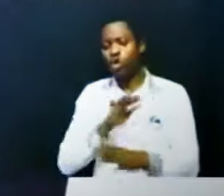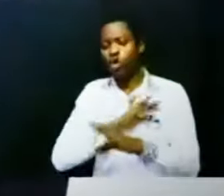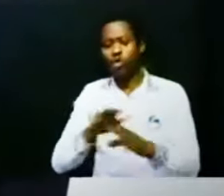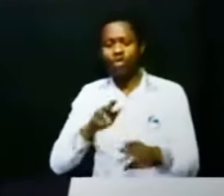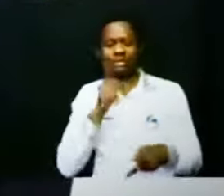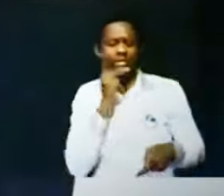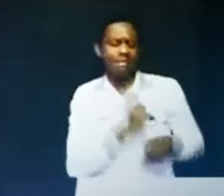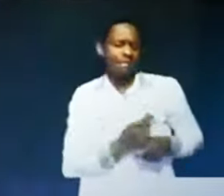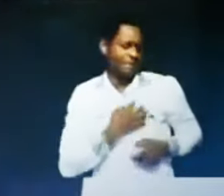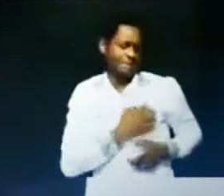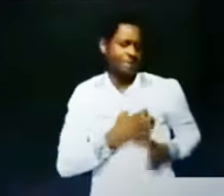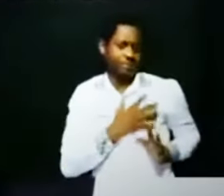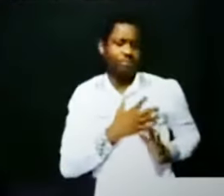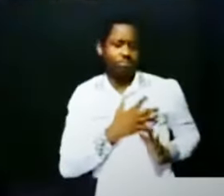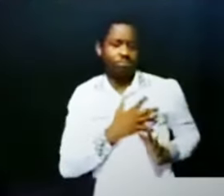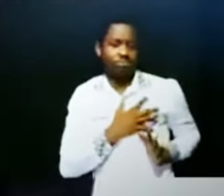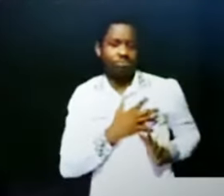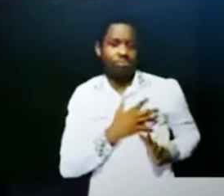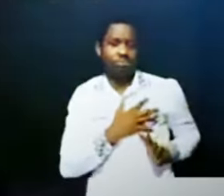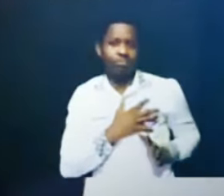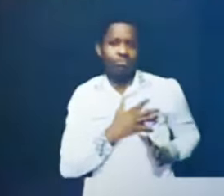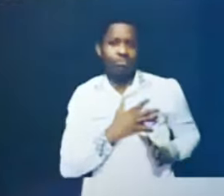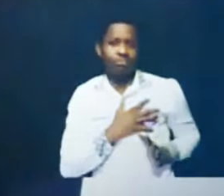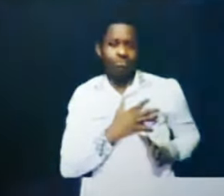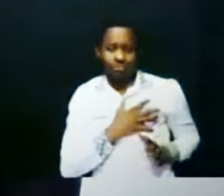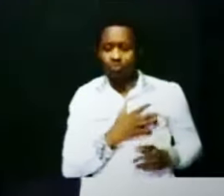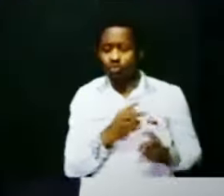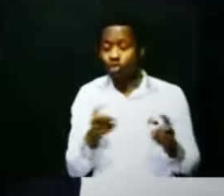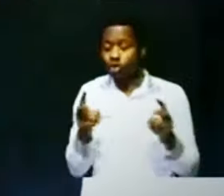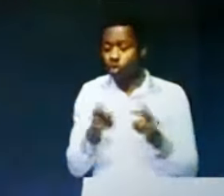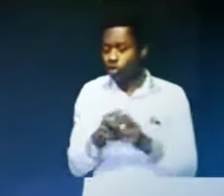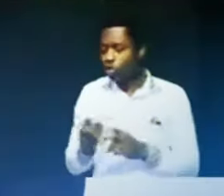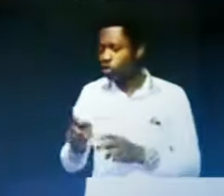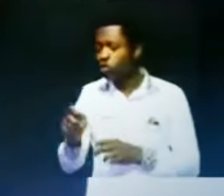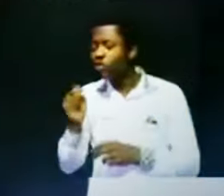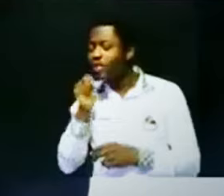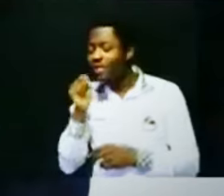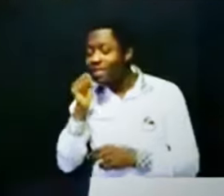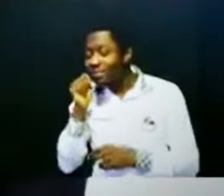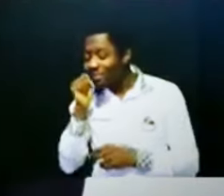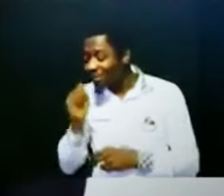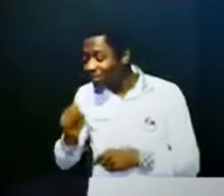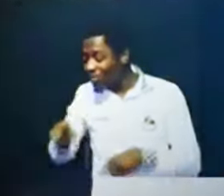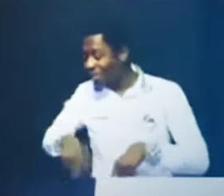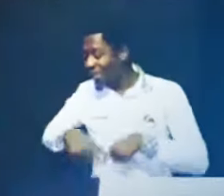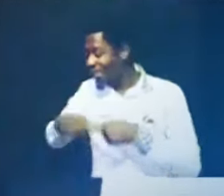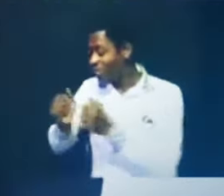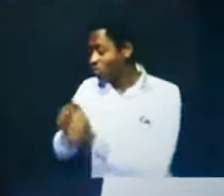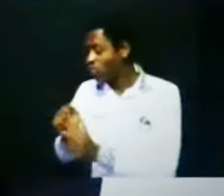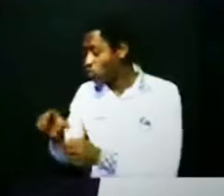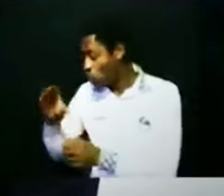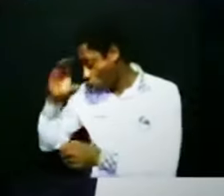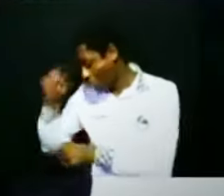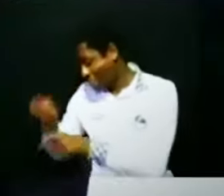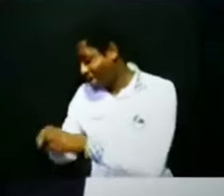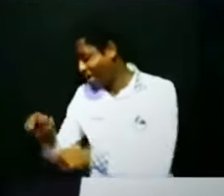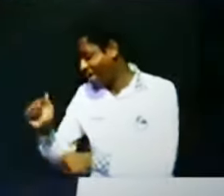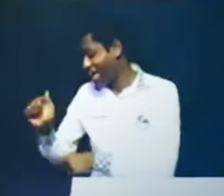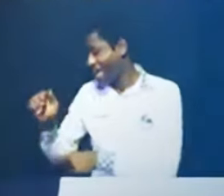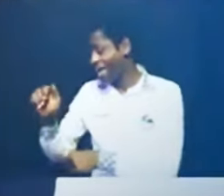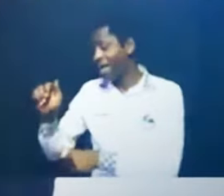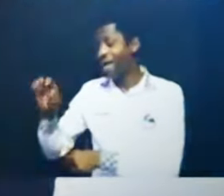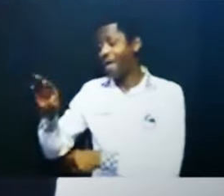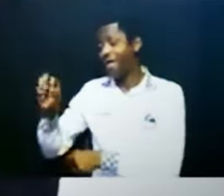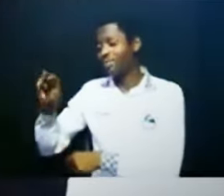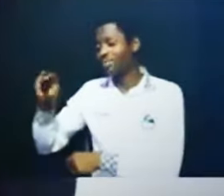Tamar lived in her brother Absalom's house, a desolate woman. Na ninu Absalom bisano se unua